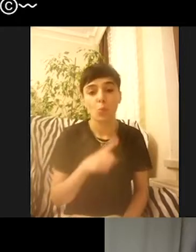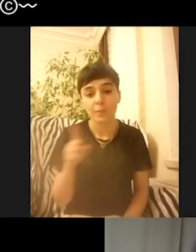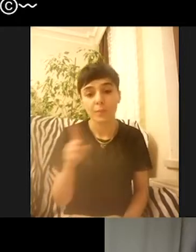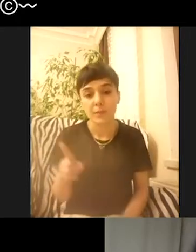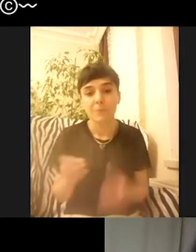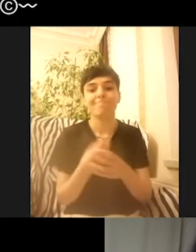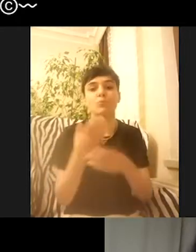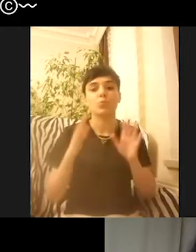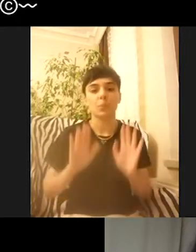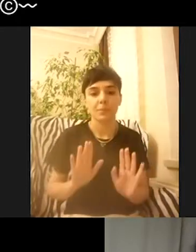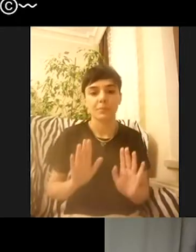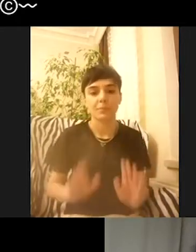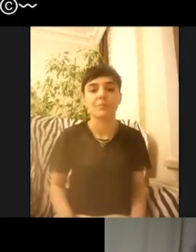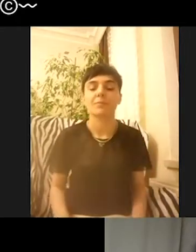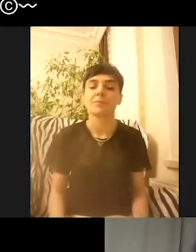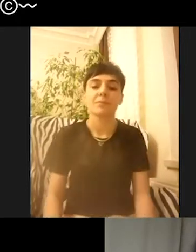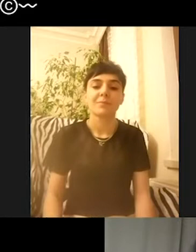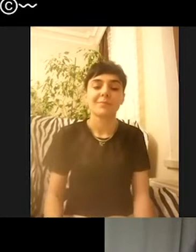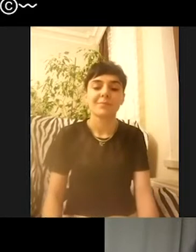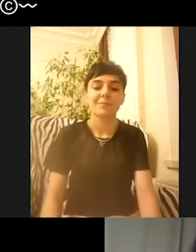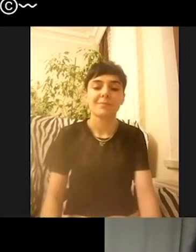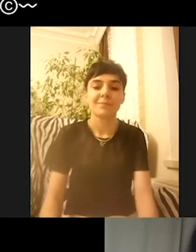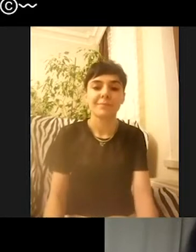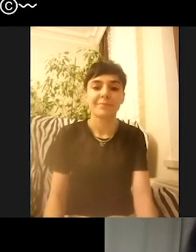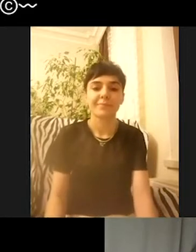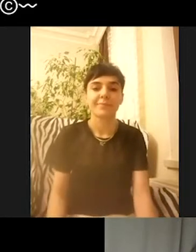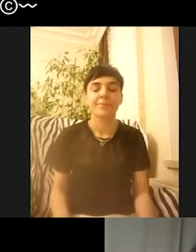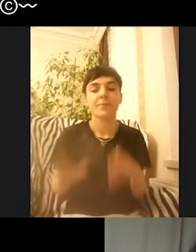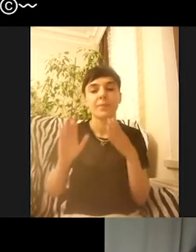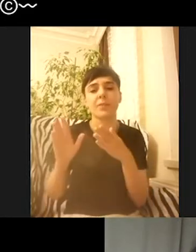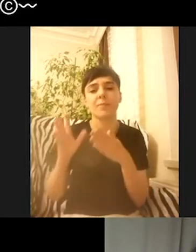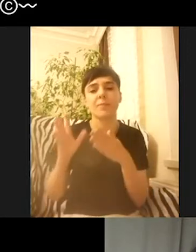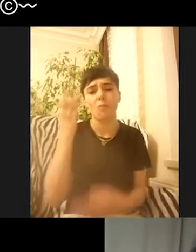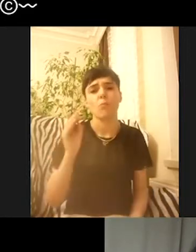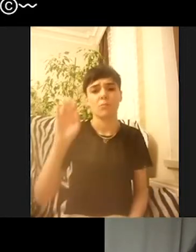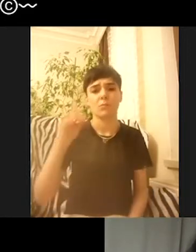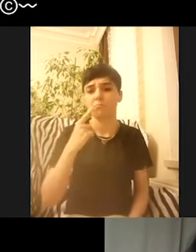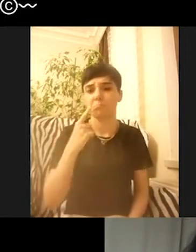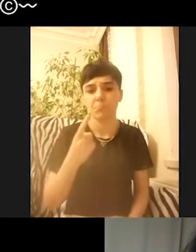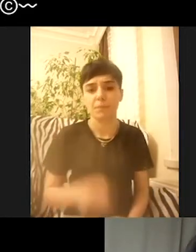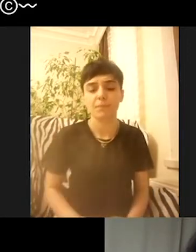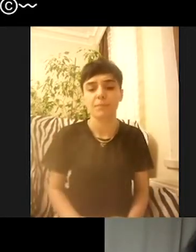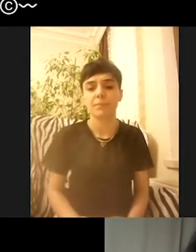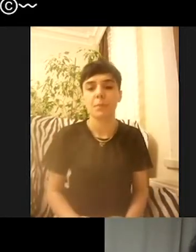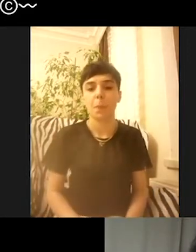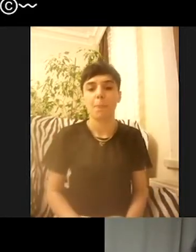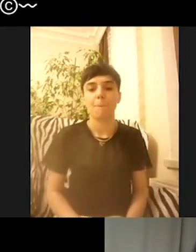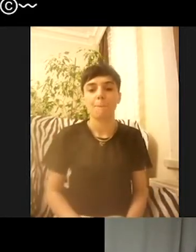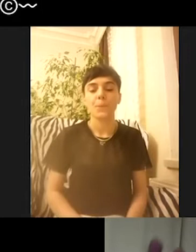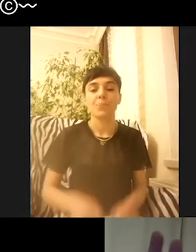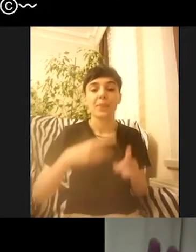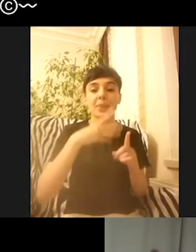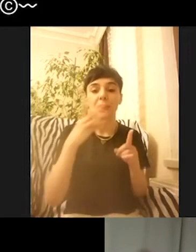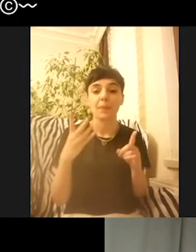sustainable principle is a systematic excuse for LGBT students' right to organize first. In response, we say to them, we are not LGBT club, we